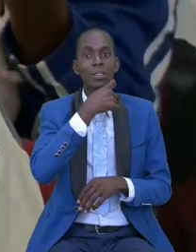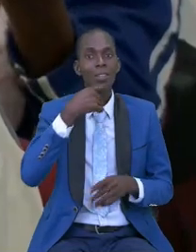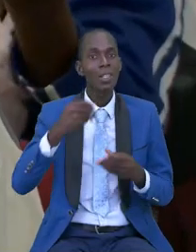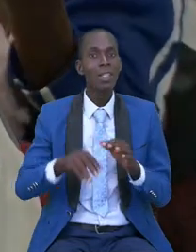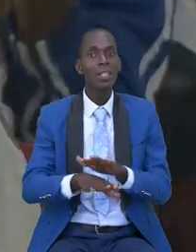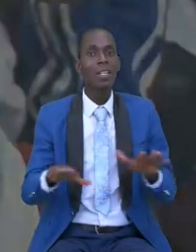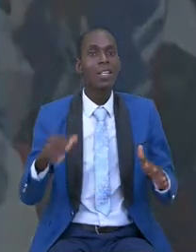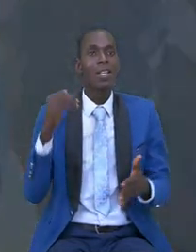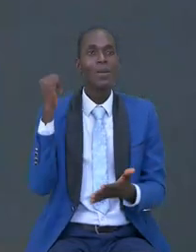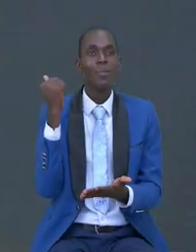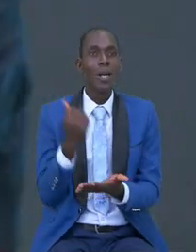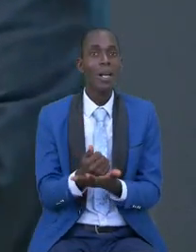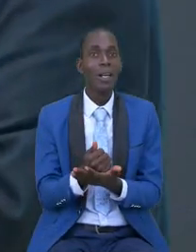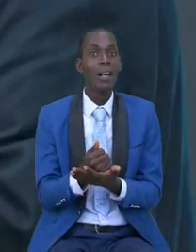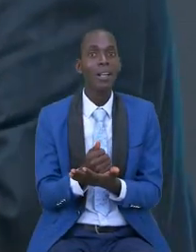Amen for you.